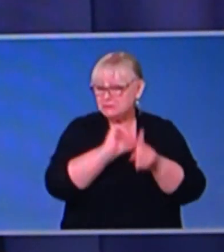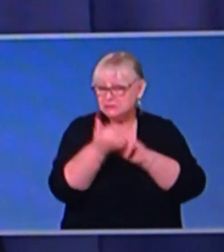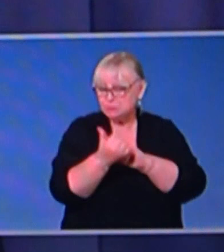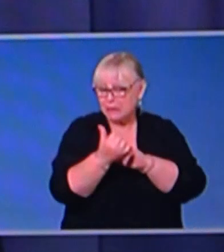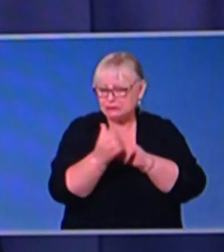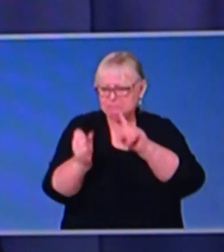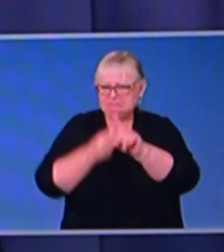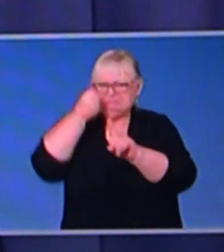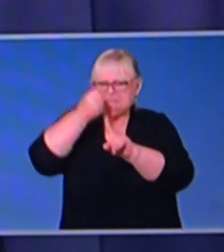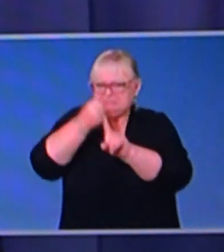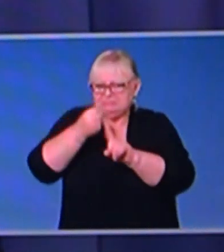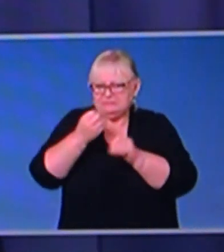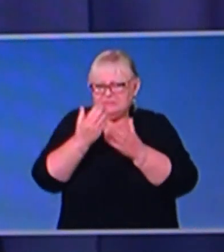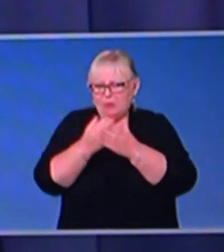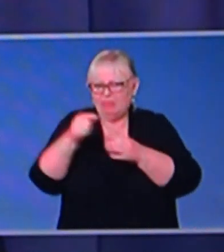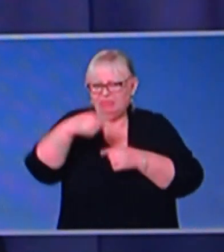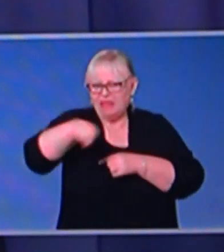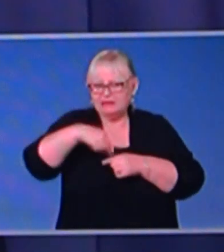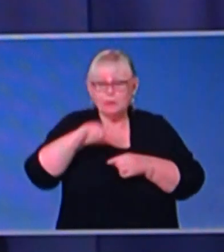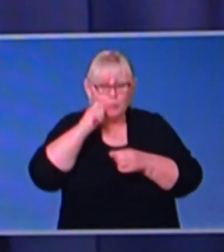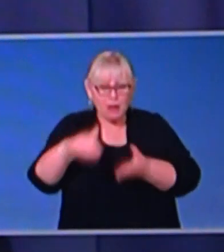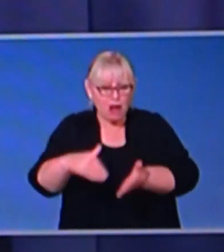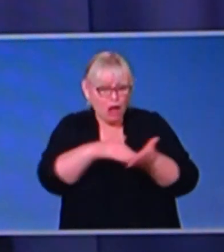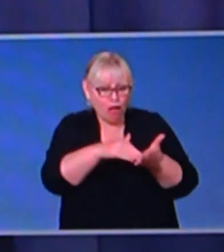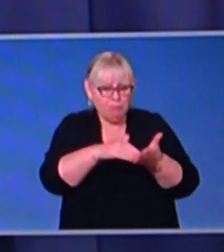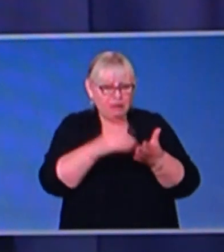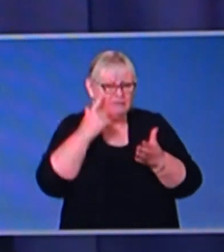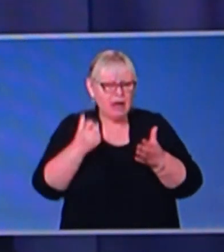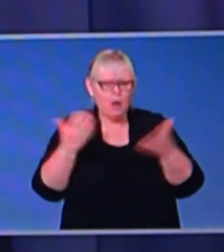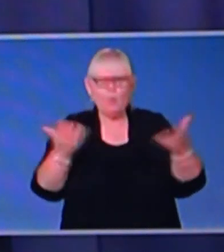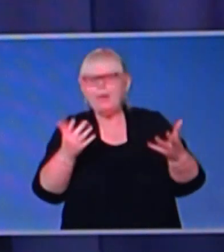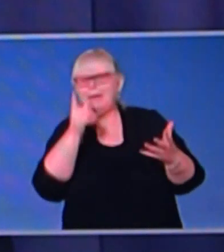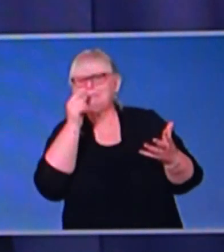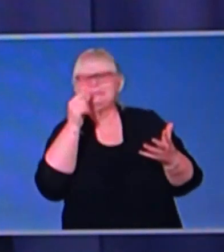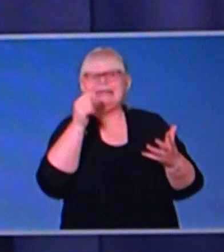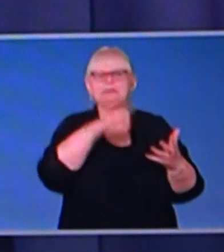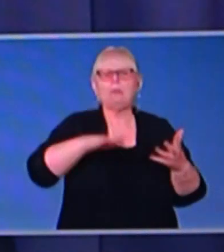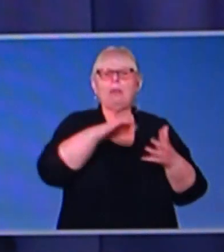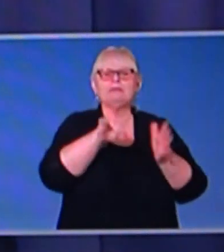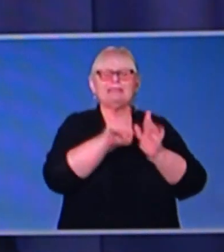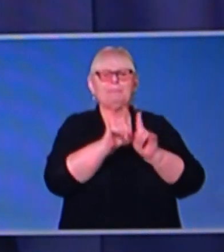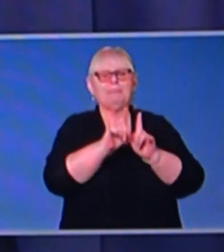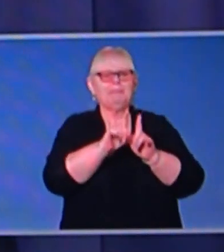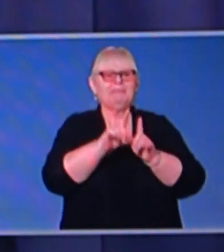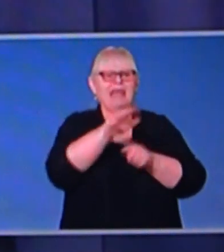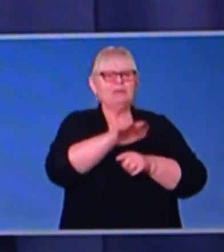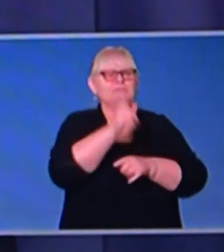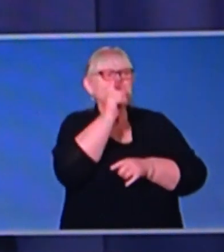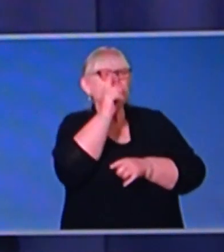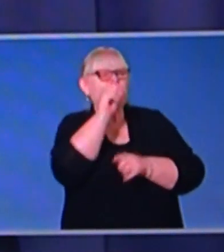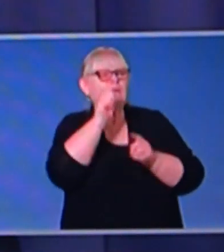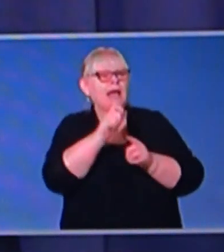circumstances, whether that data might be helpful in you identifying pressure points geographically or in the